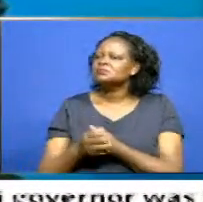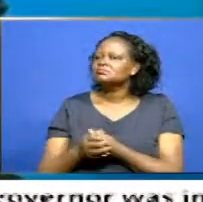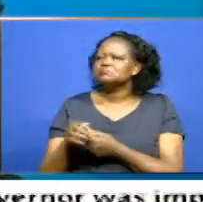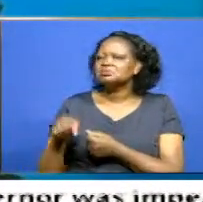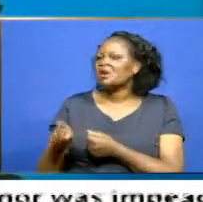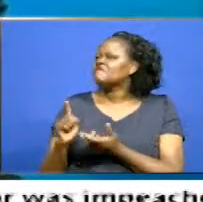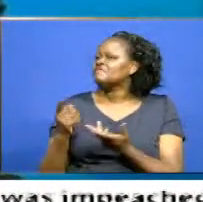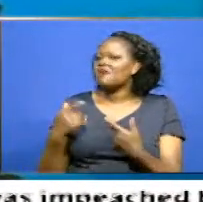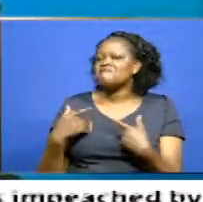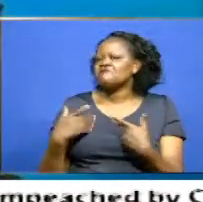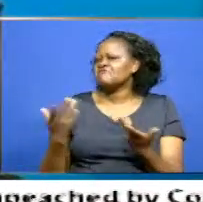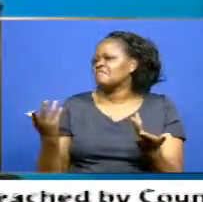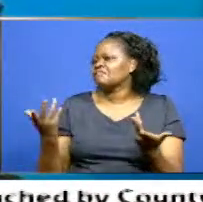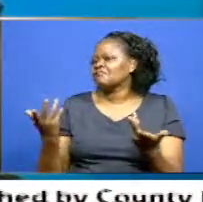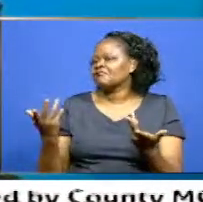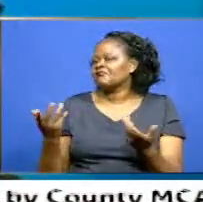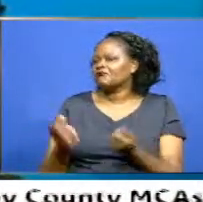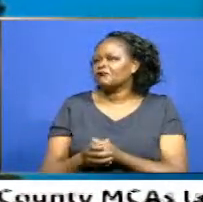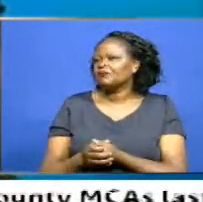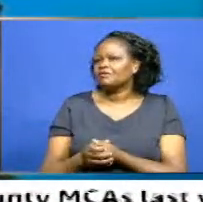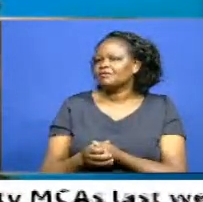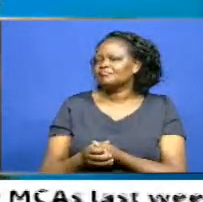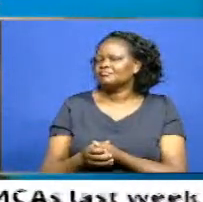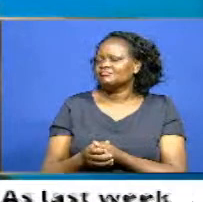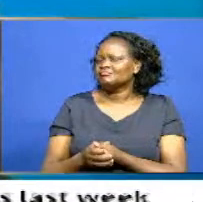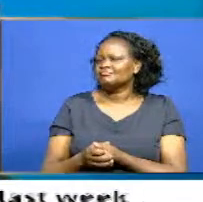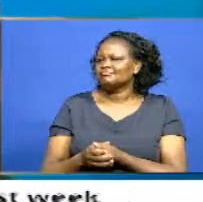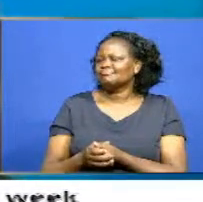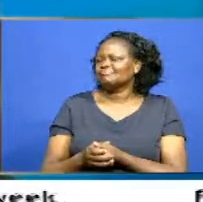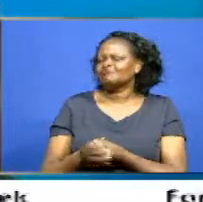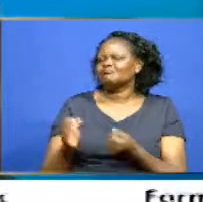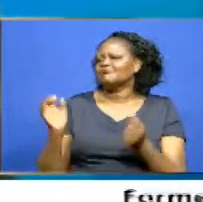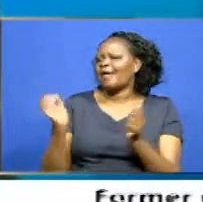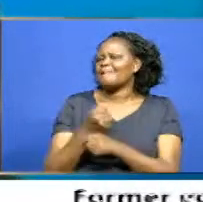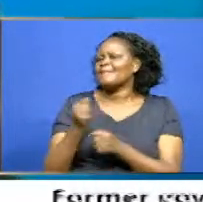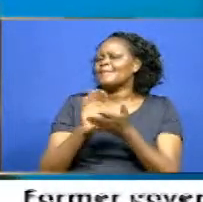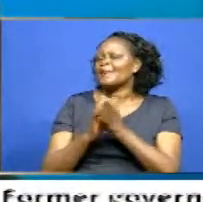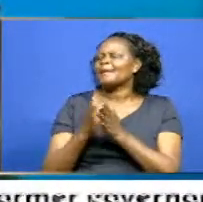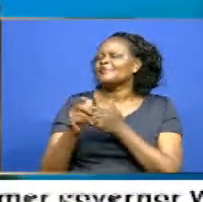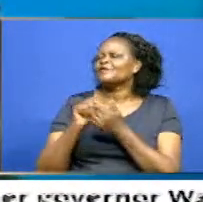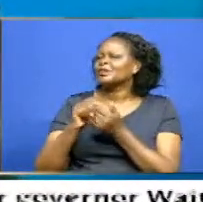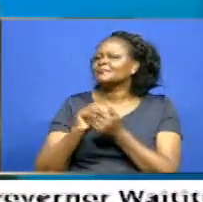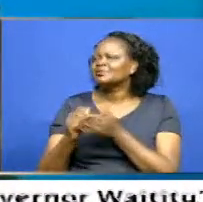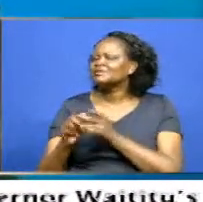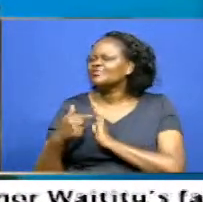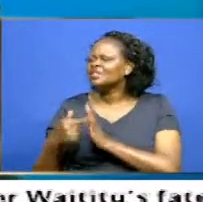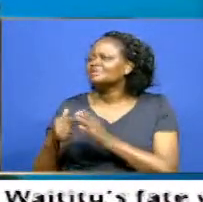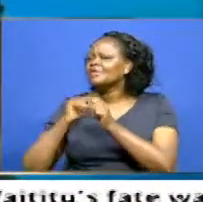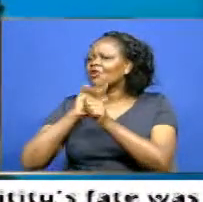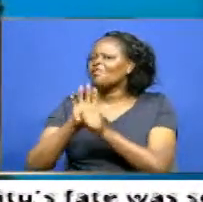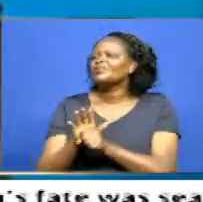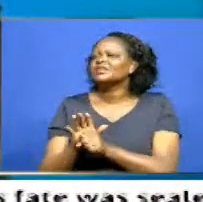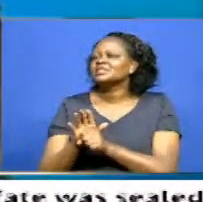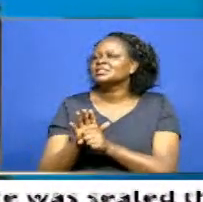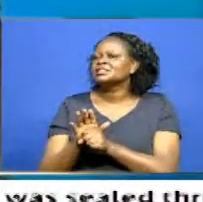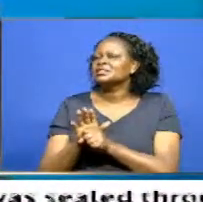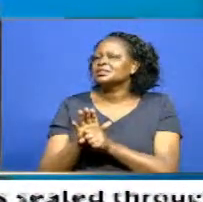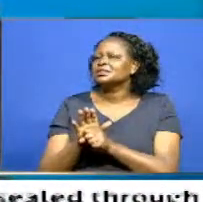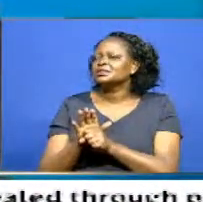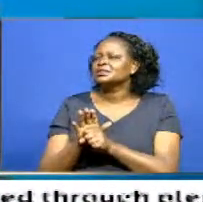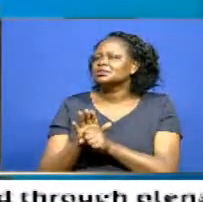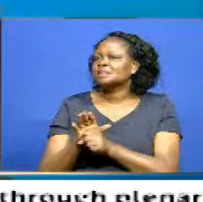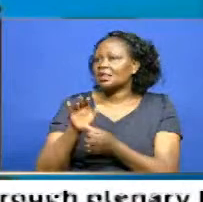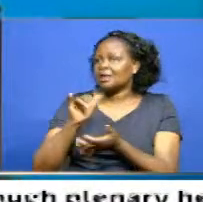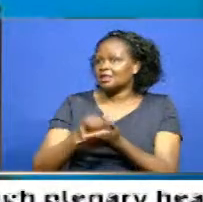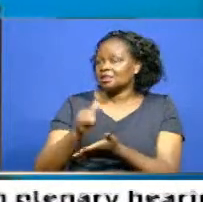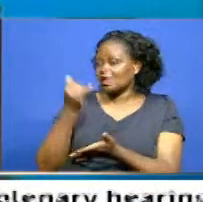have a lot of leeway to adjust for some of these shocks like COVID-19. And that's